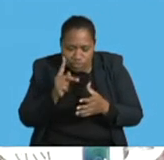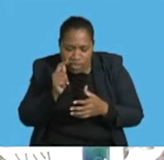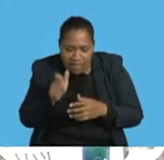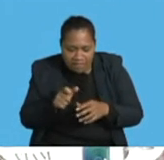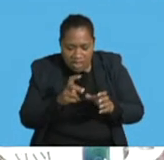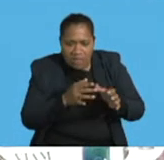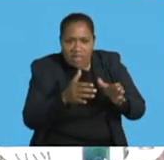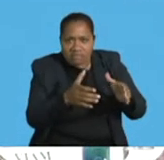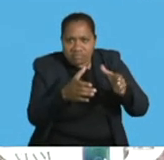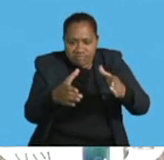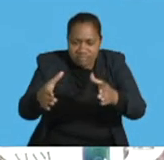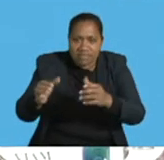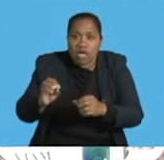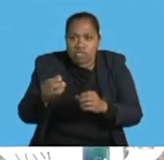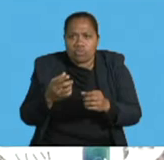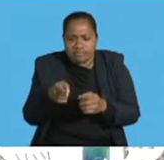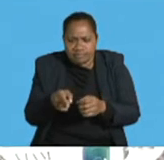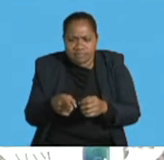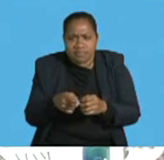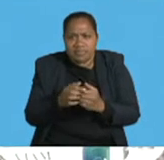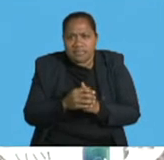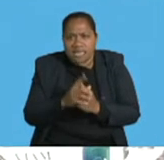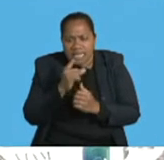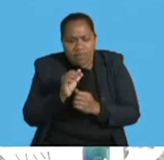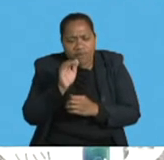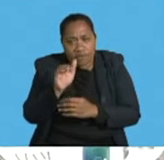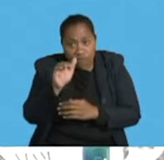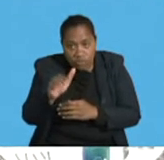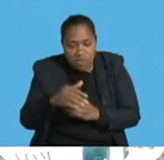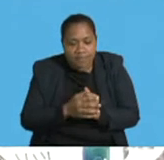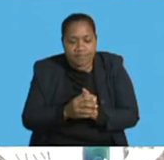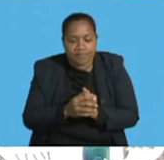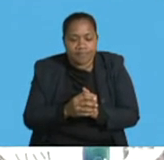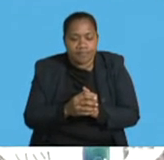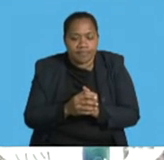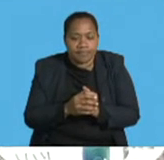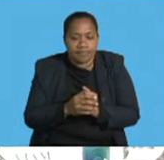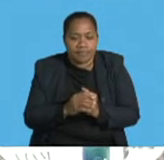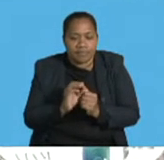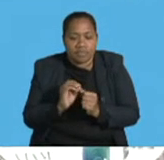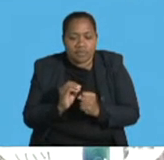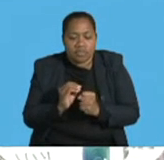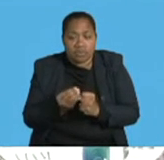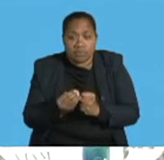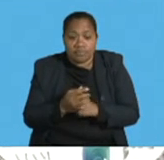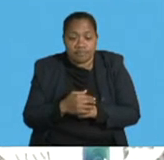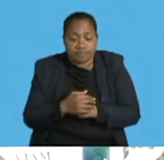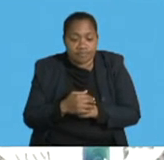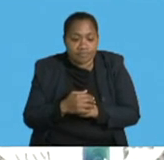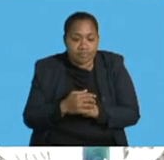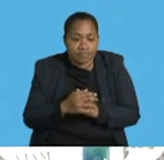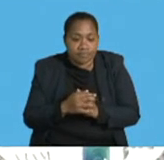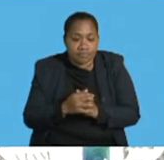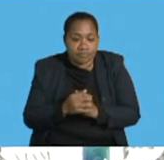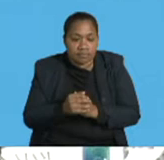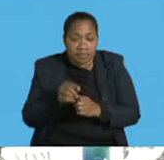as future brooders. Honourable Speaker, in time, the Thamboni Multi-Species Aquaculture Facility will accommodate